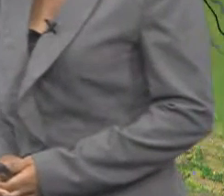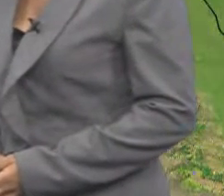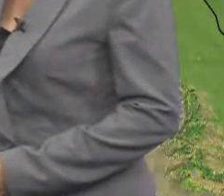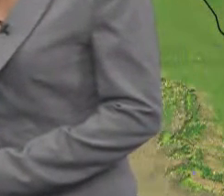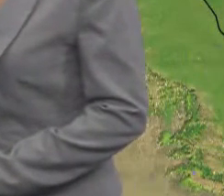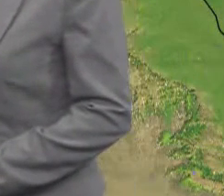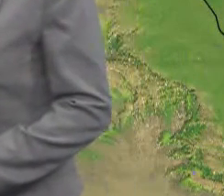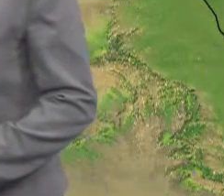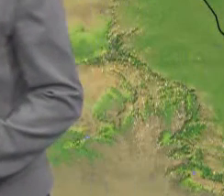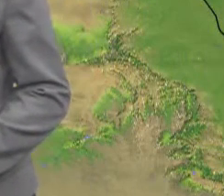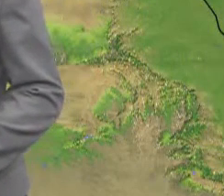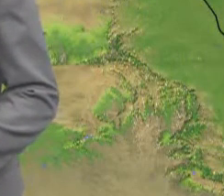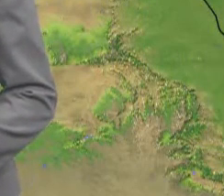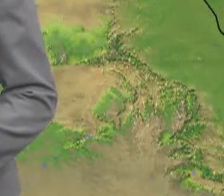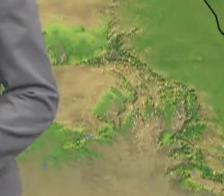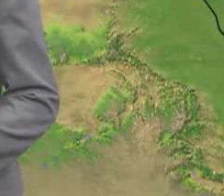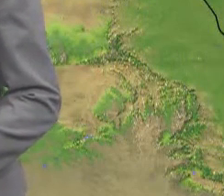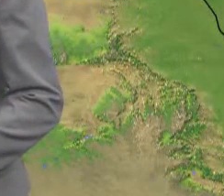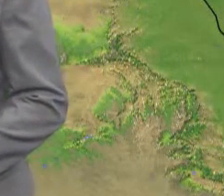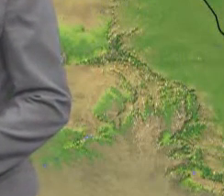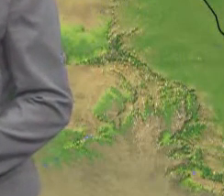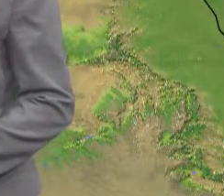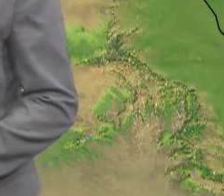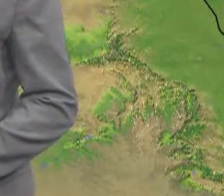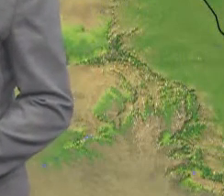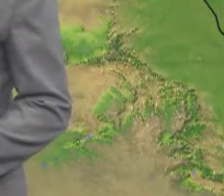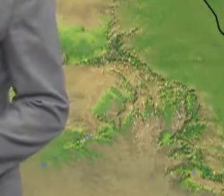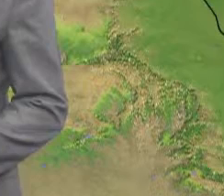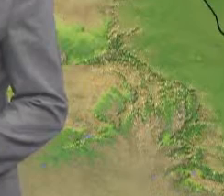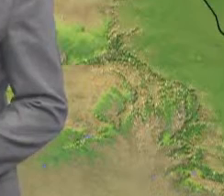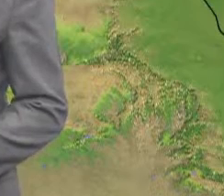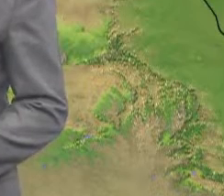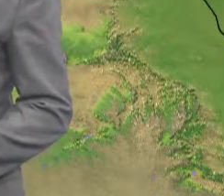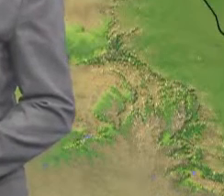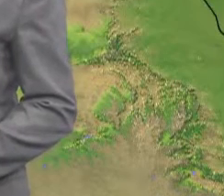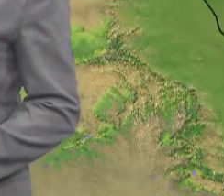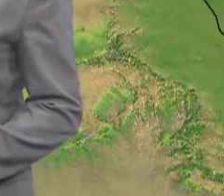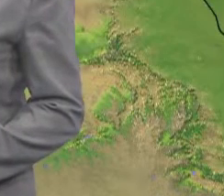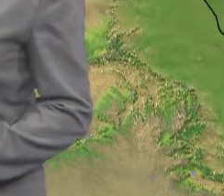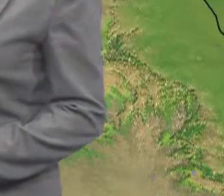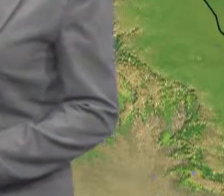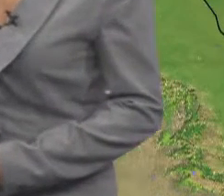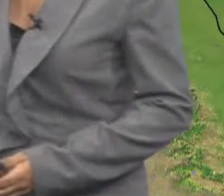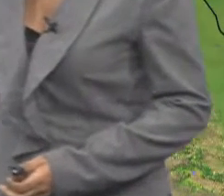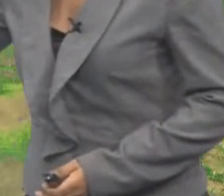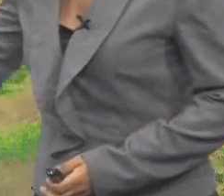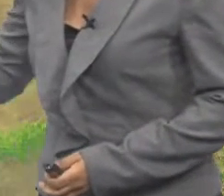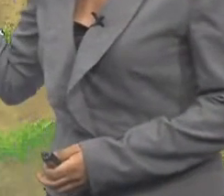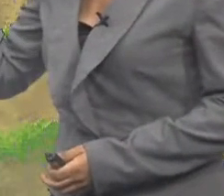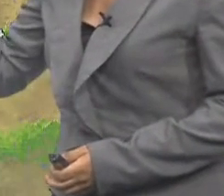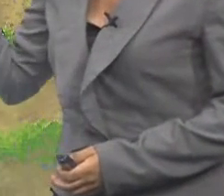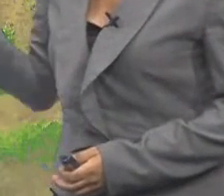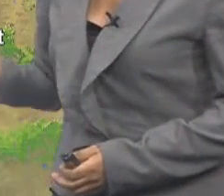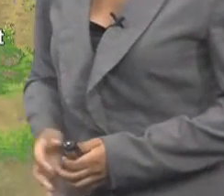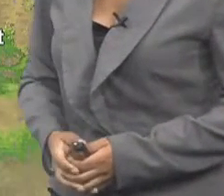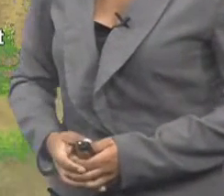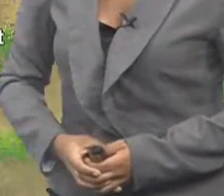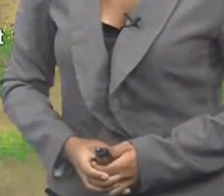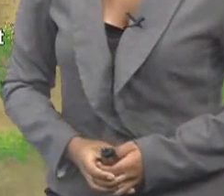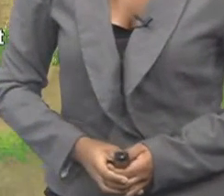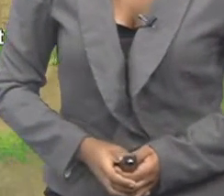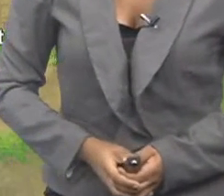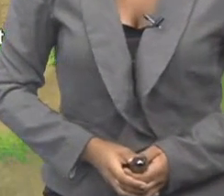to about 26 degrees Celsius at Tshwane. For Gauteng, Gamiland, Chobe, central